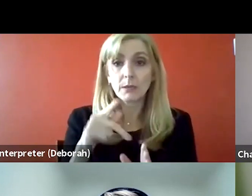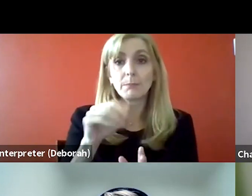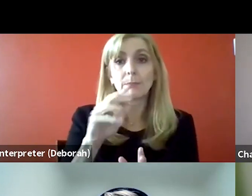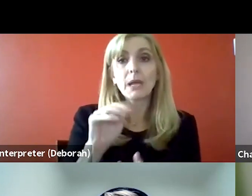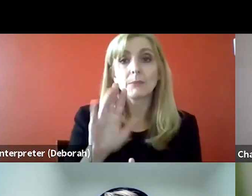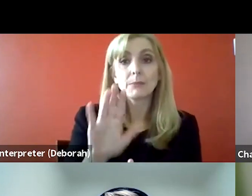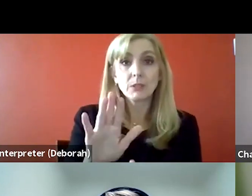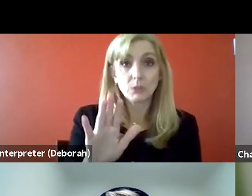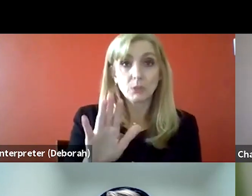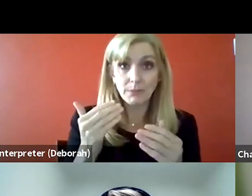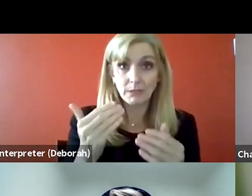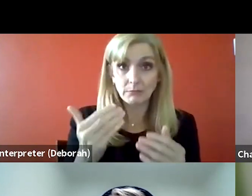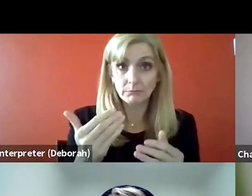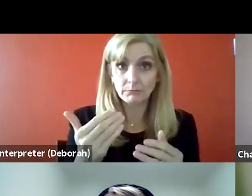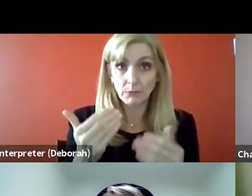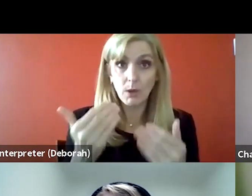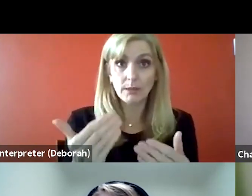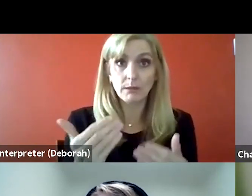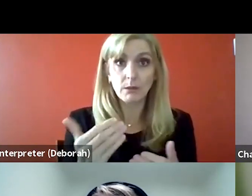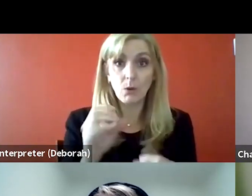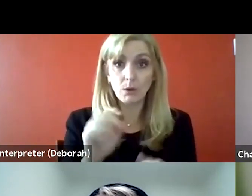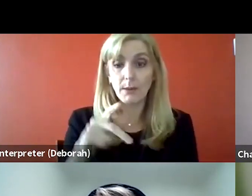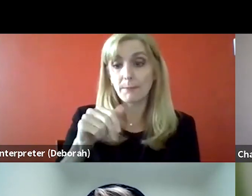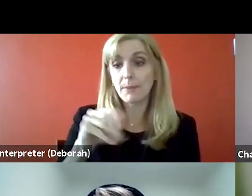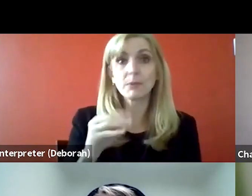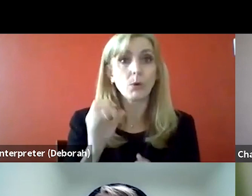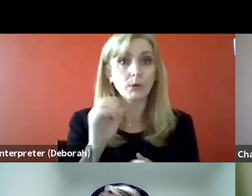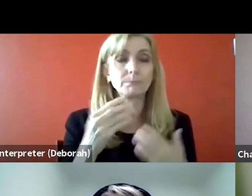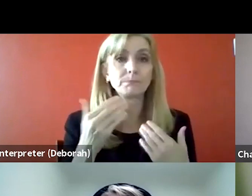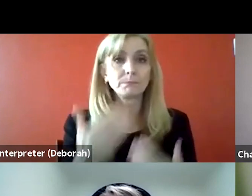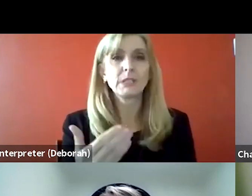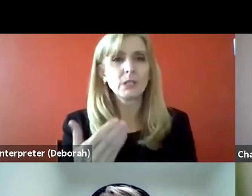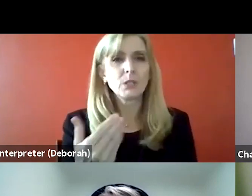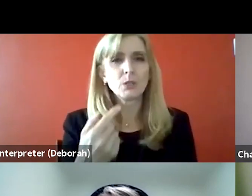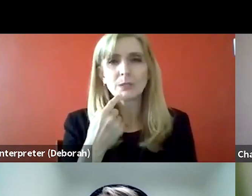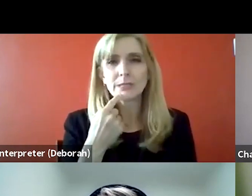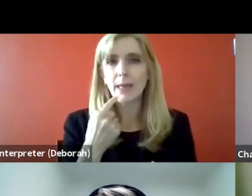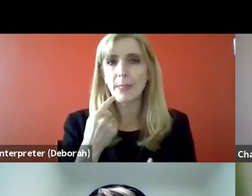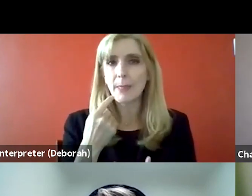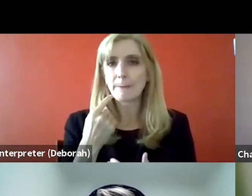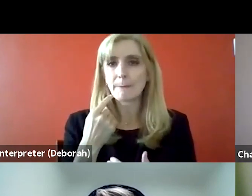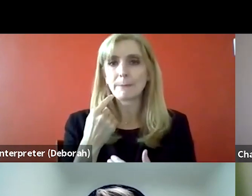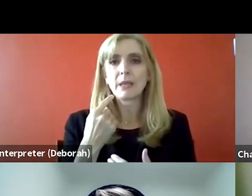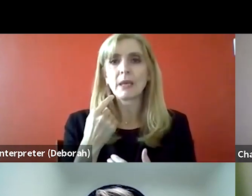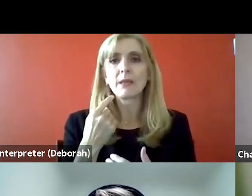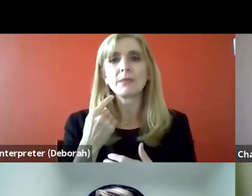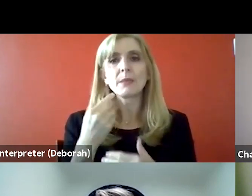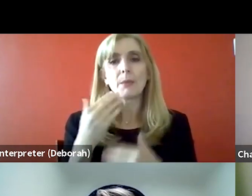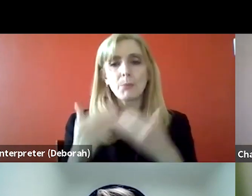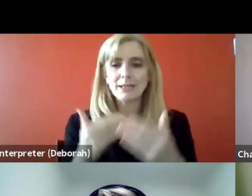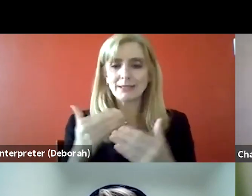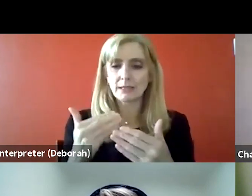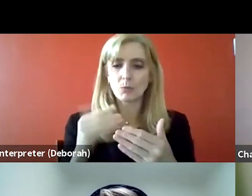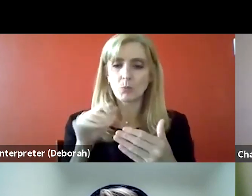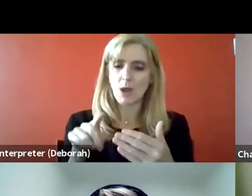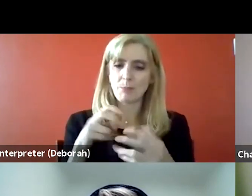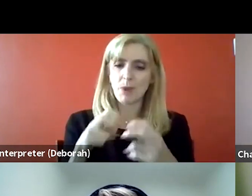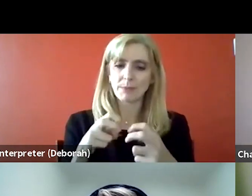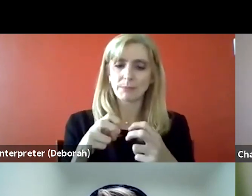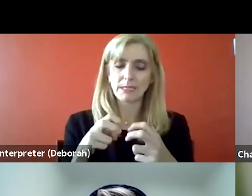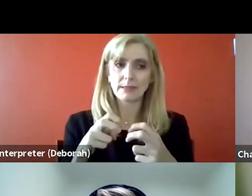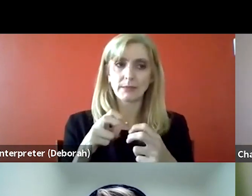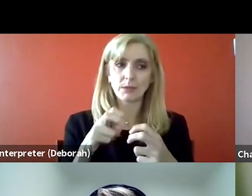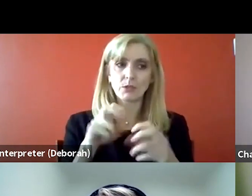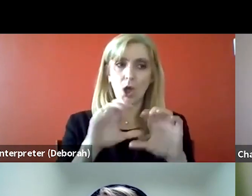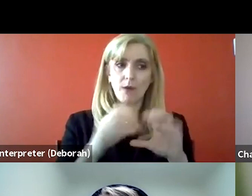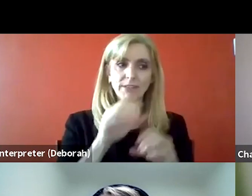Sorry, you want me to go ahead? Okay. So as you said, the process is very decentralized, and that's the one thing that I